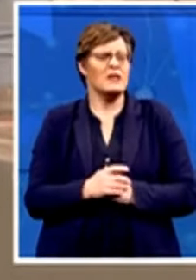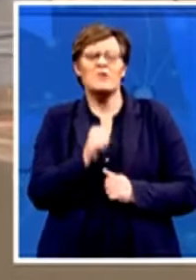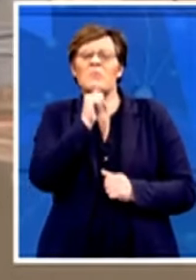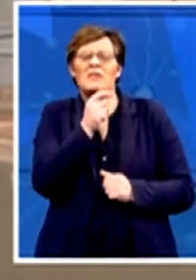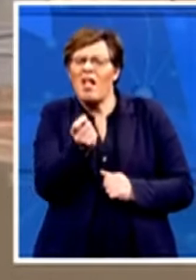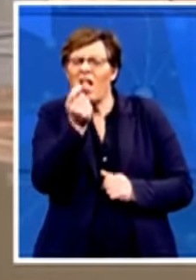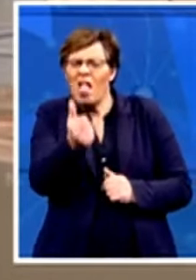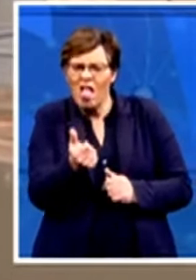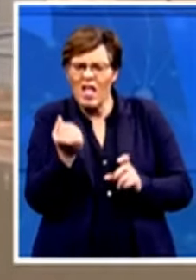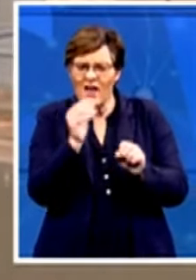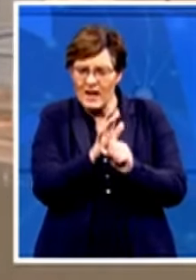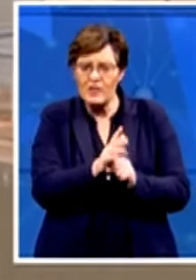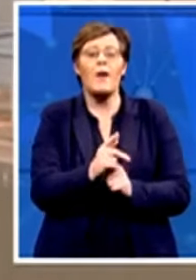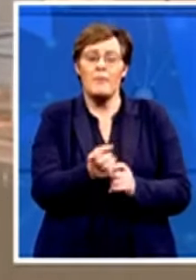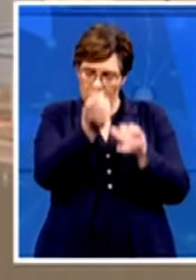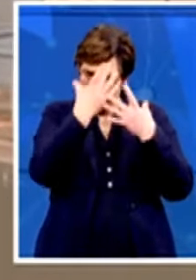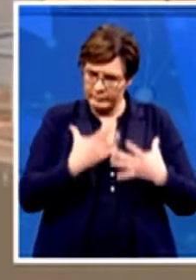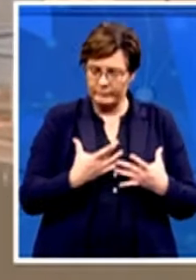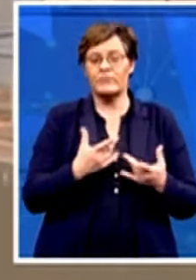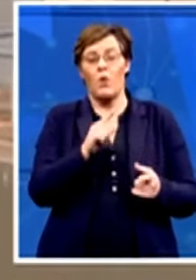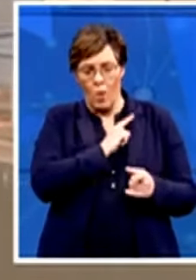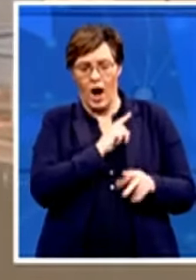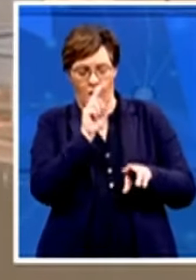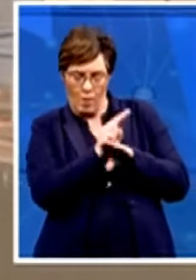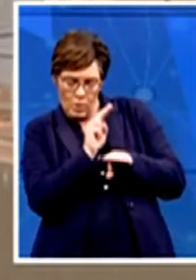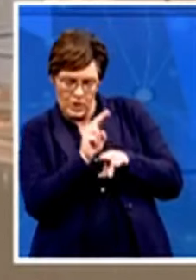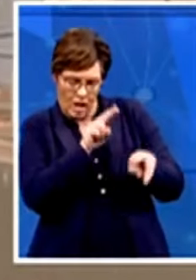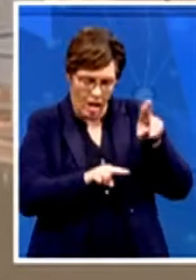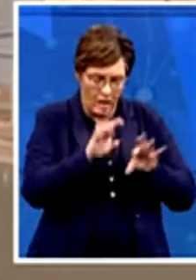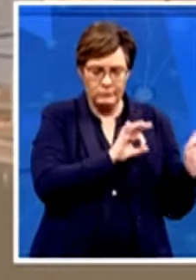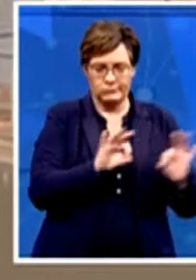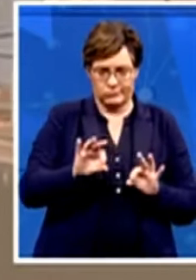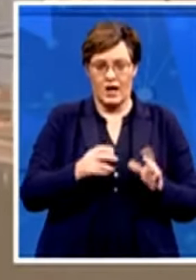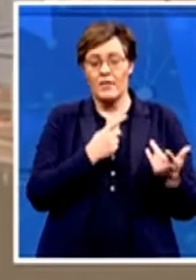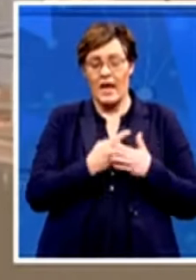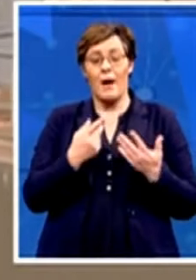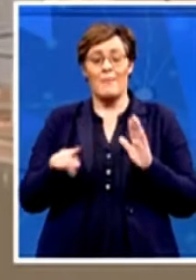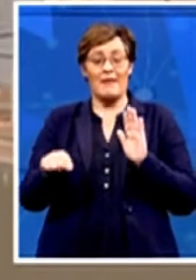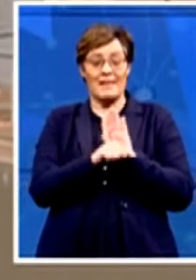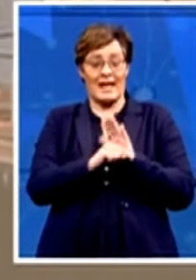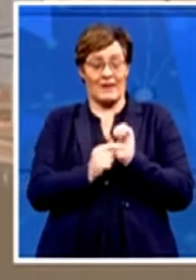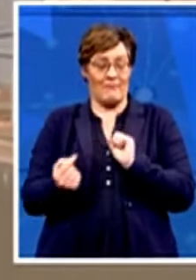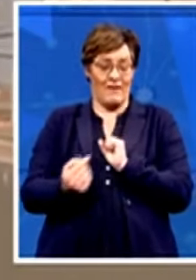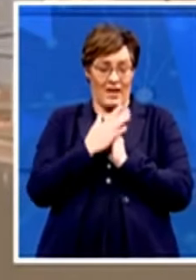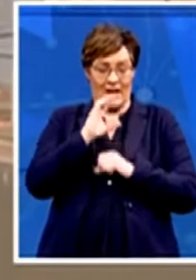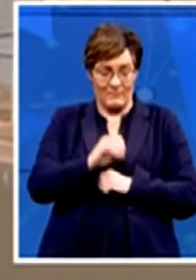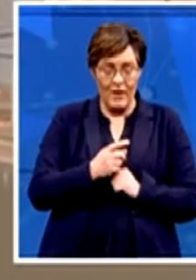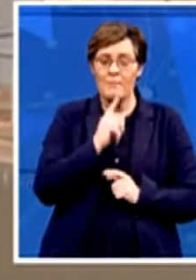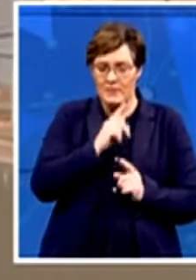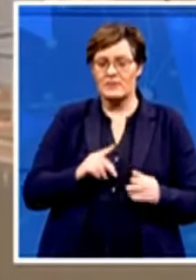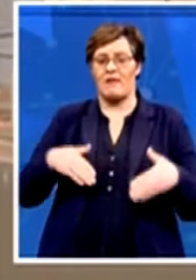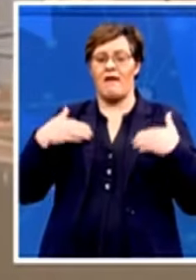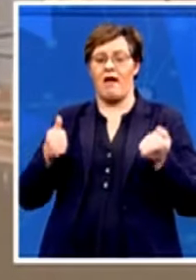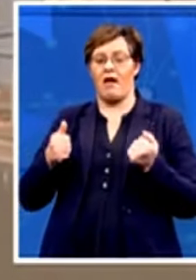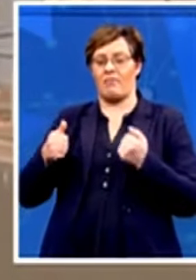adequate monitoring. People can report their side effects to their nearest health facilities or on government's